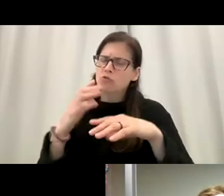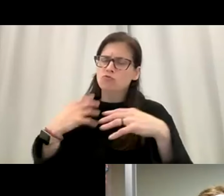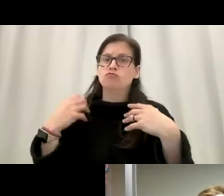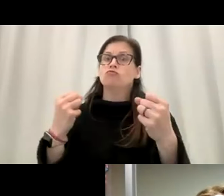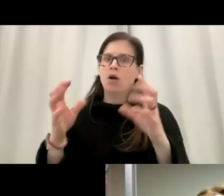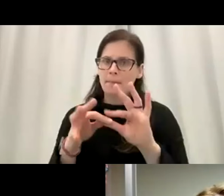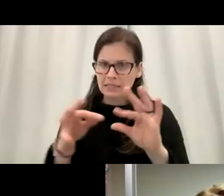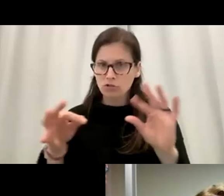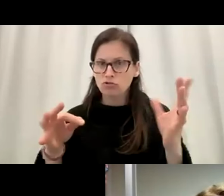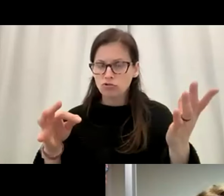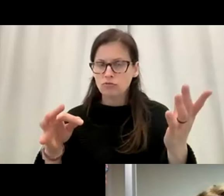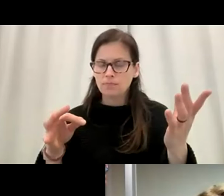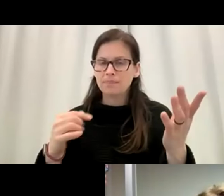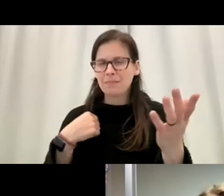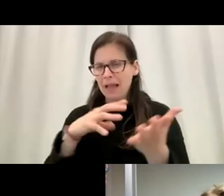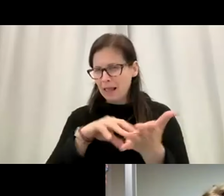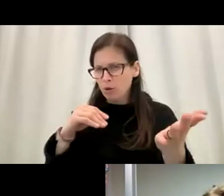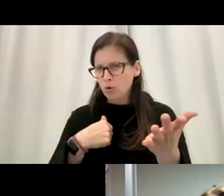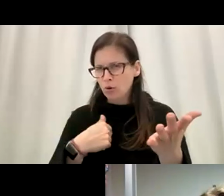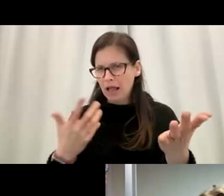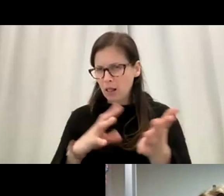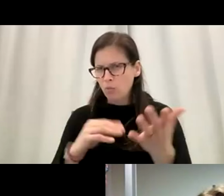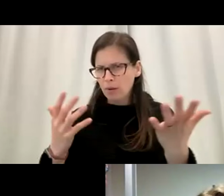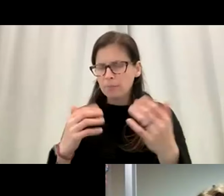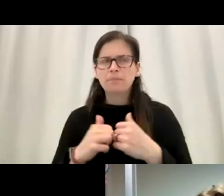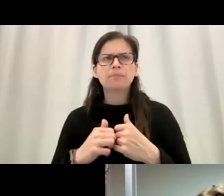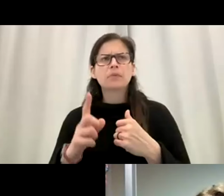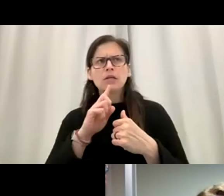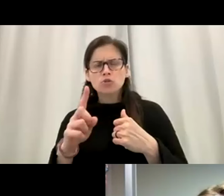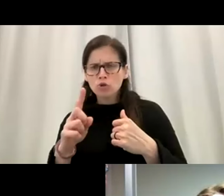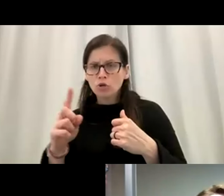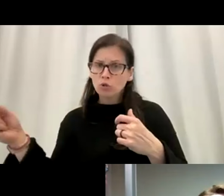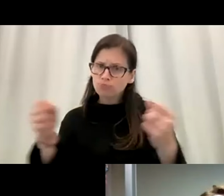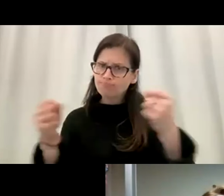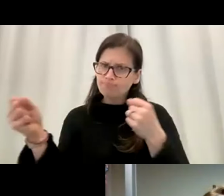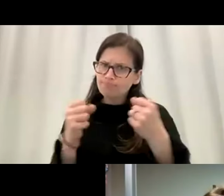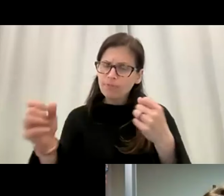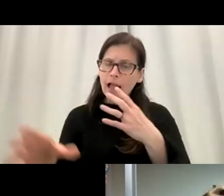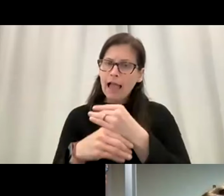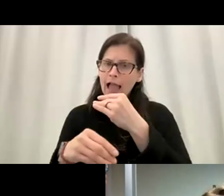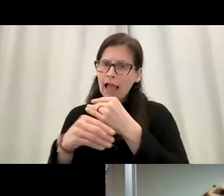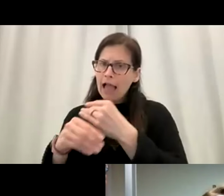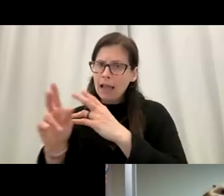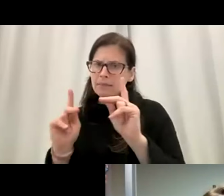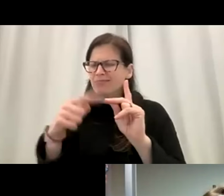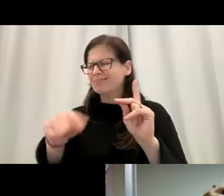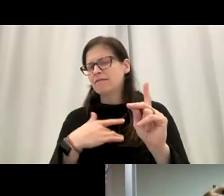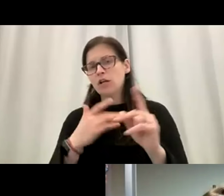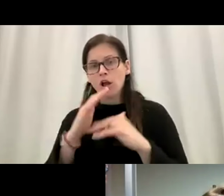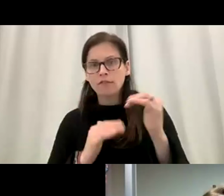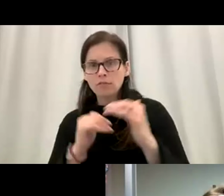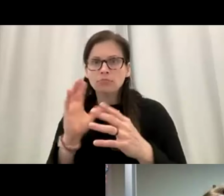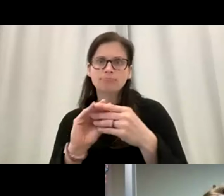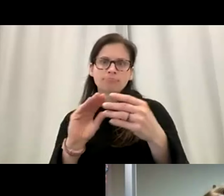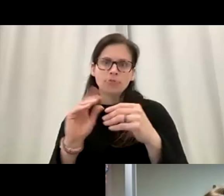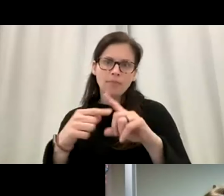what I learned is, again, making sure as you bring people on that they feel comfortable talking about the issue,